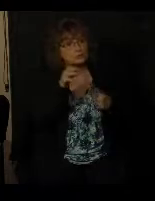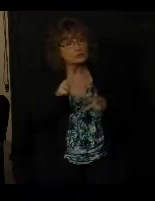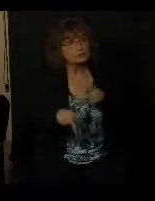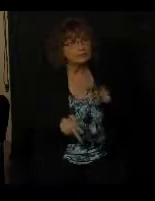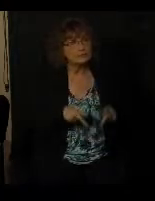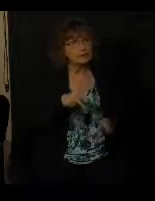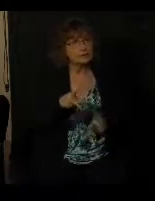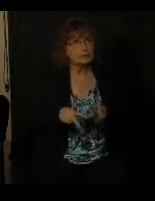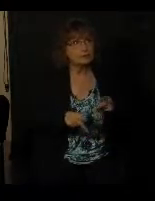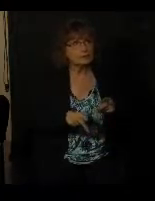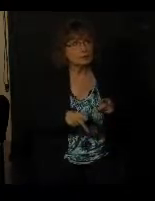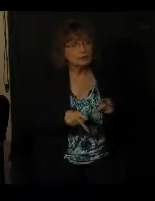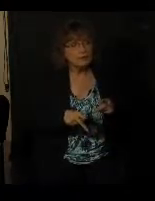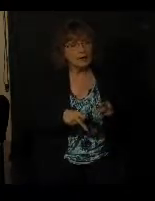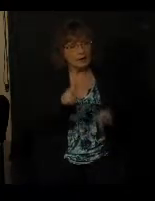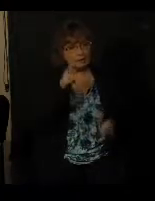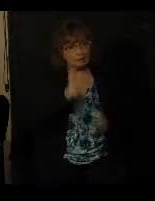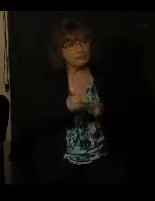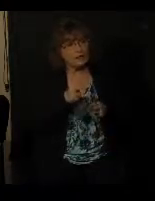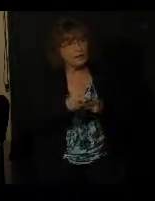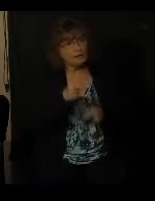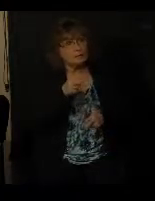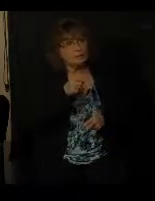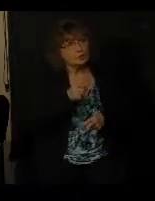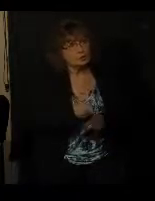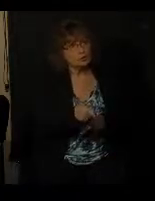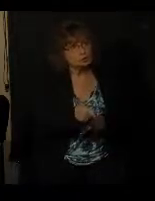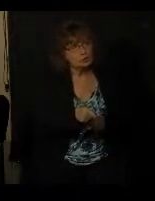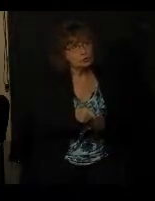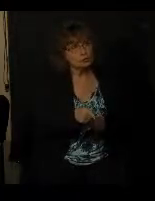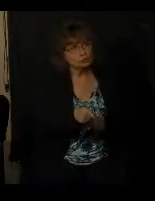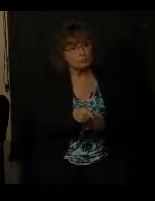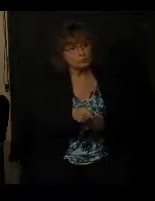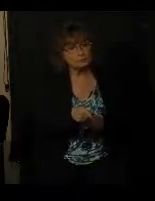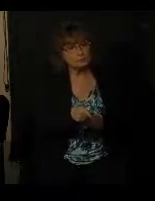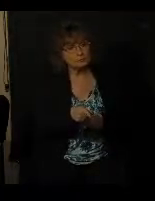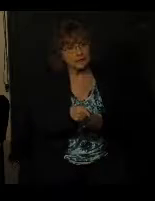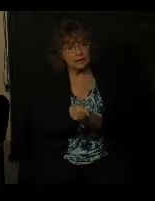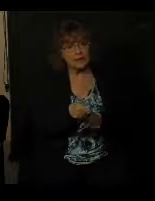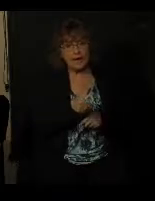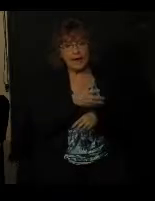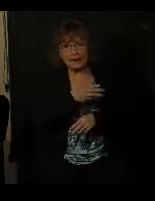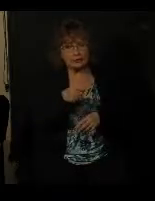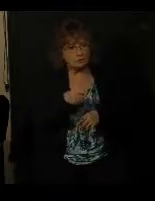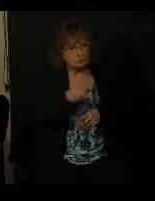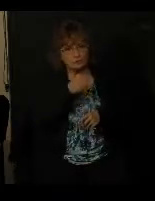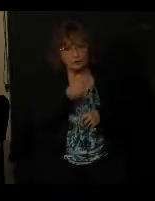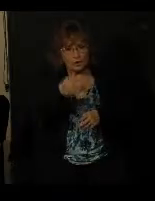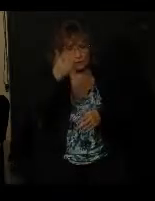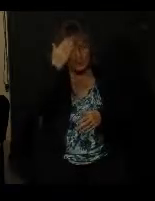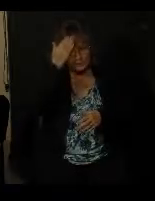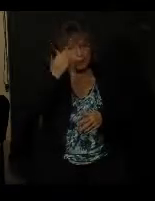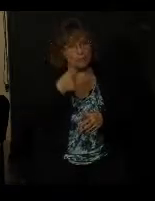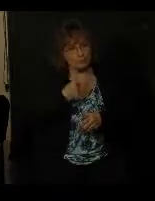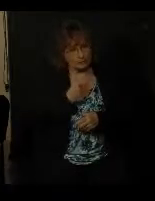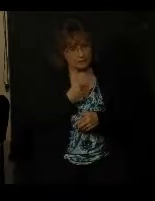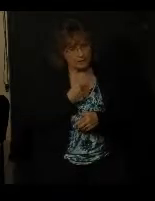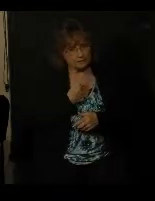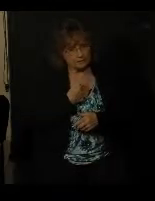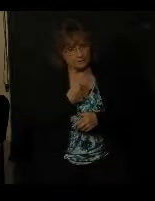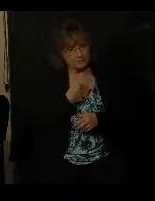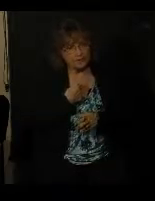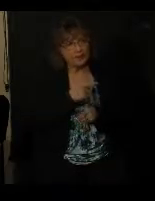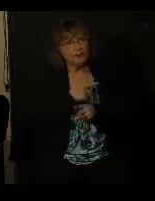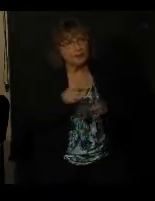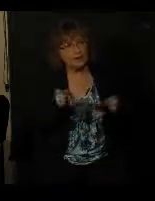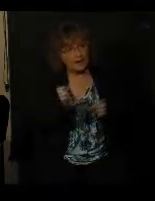by thy name. I have surnamed thee, though thou hast not known me." Cyrus didn't know him yet.